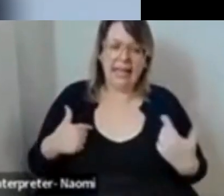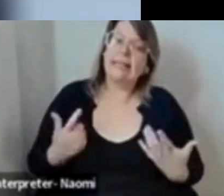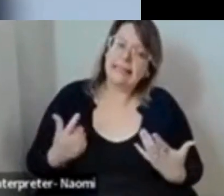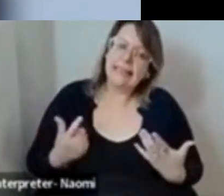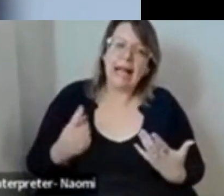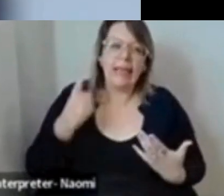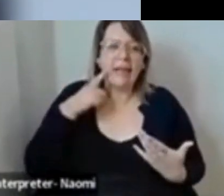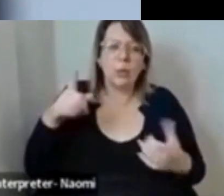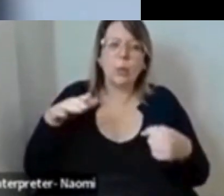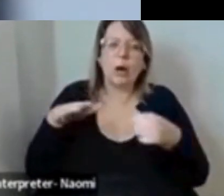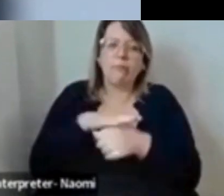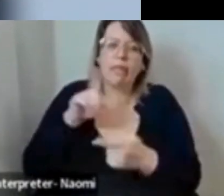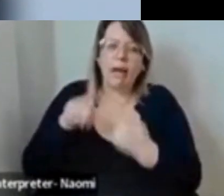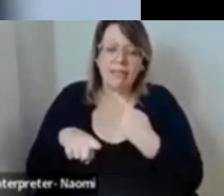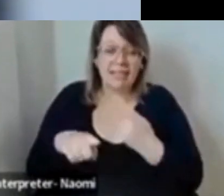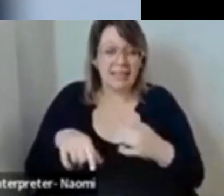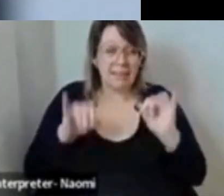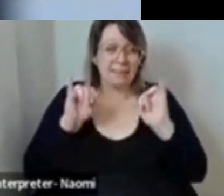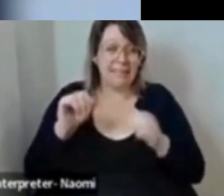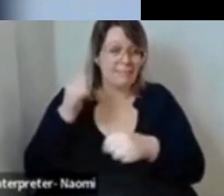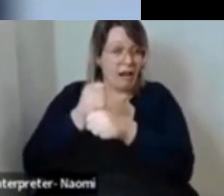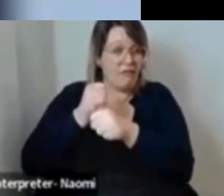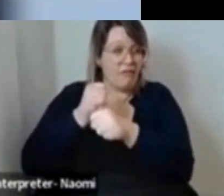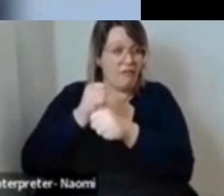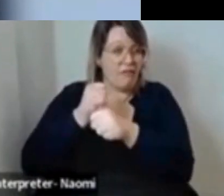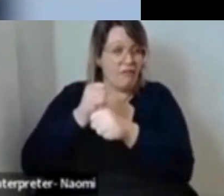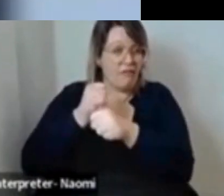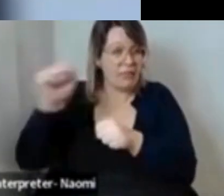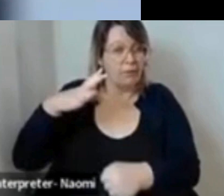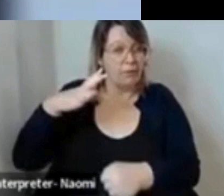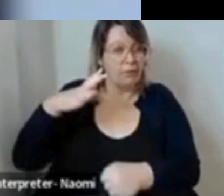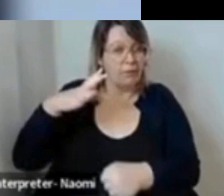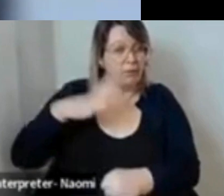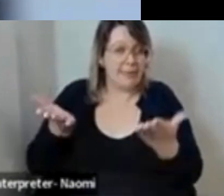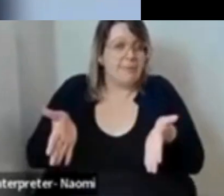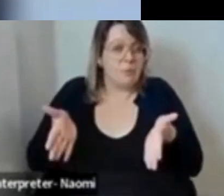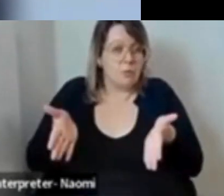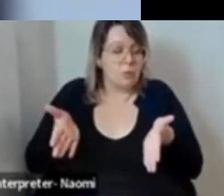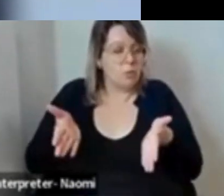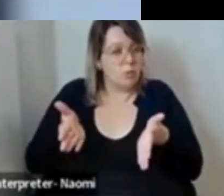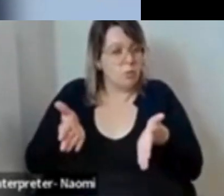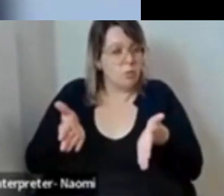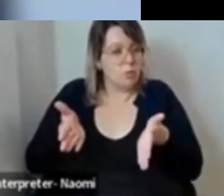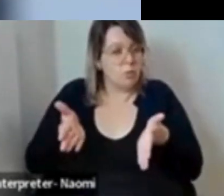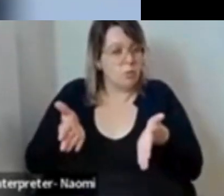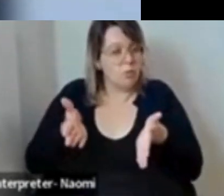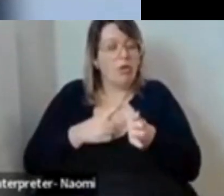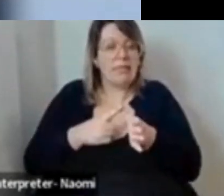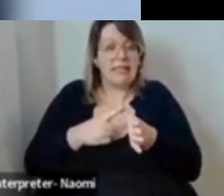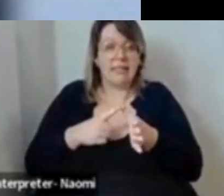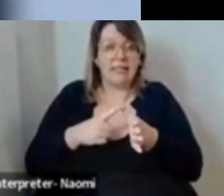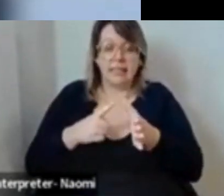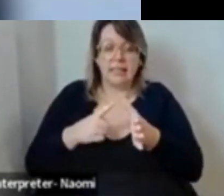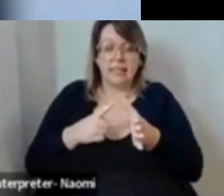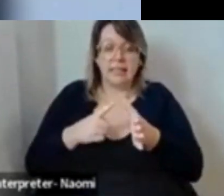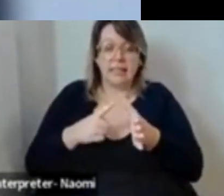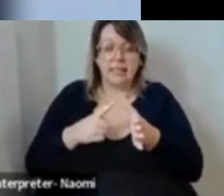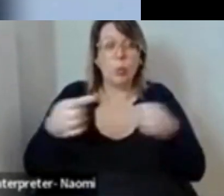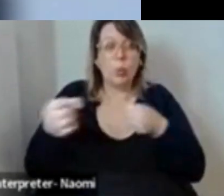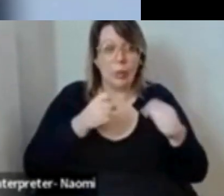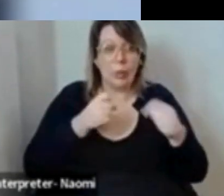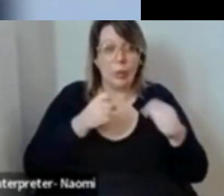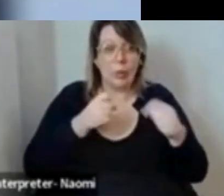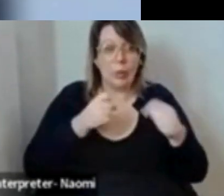Indeed, it's the statutory requirement to provide local authority employees who are teachers with the